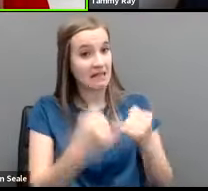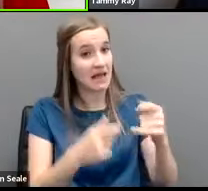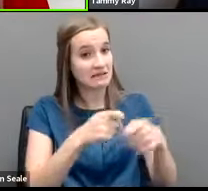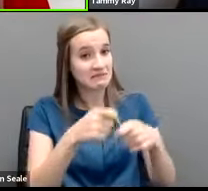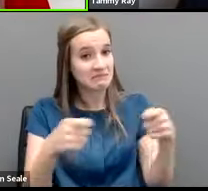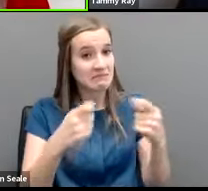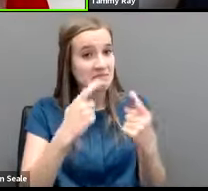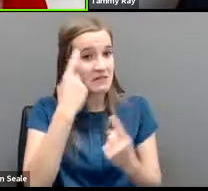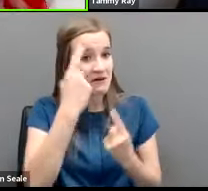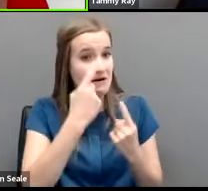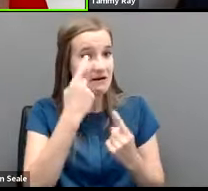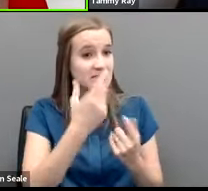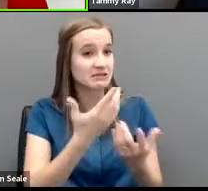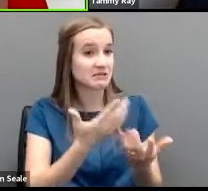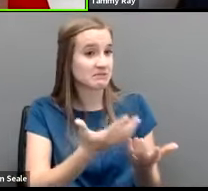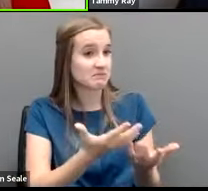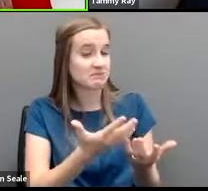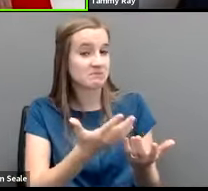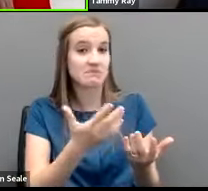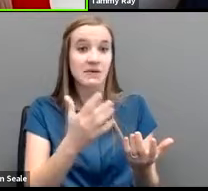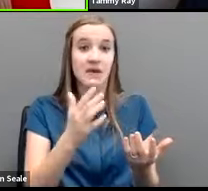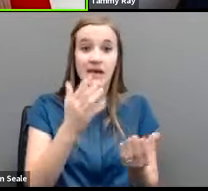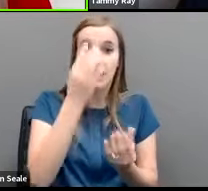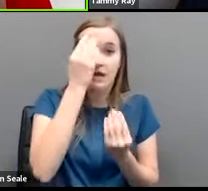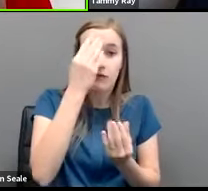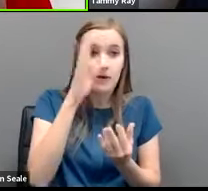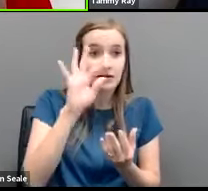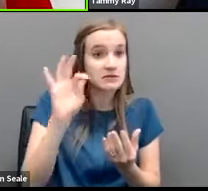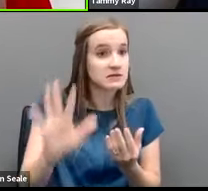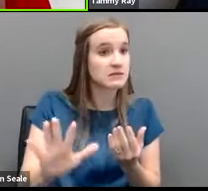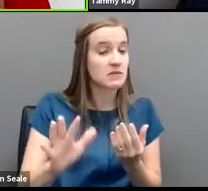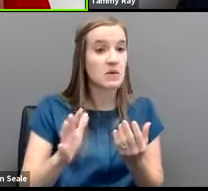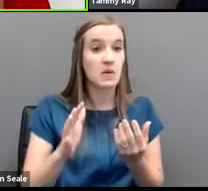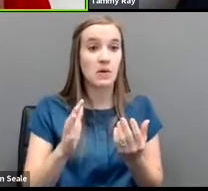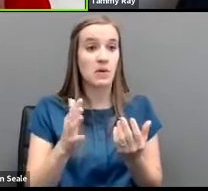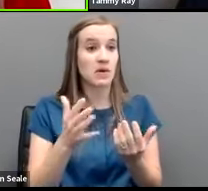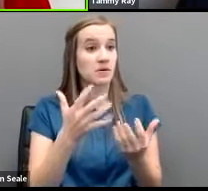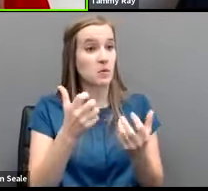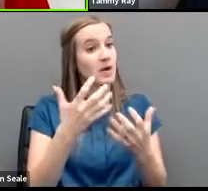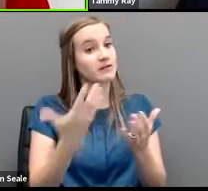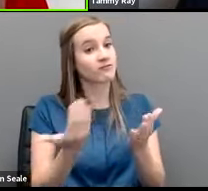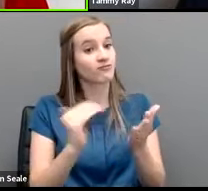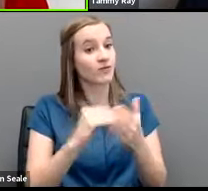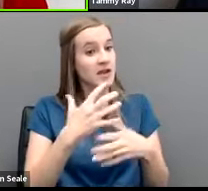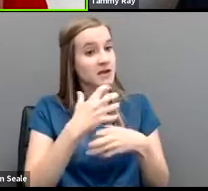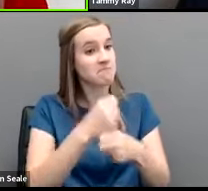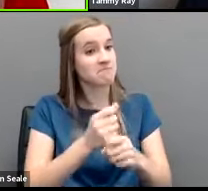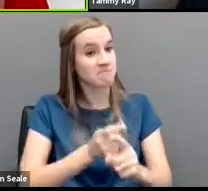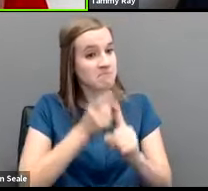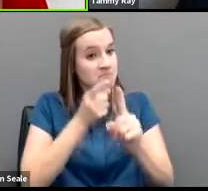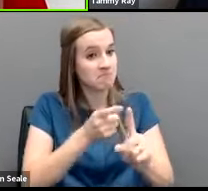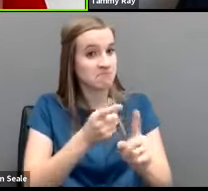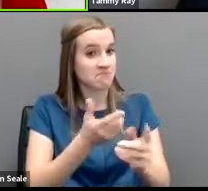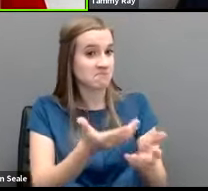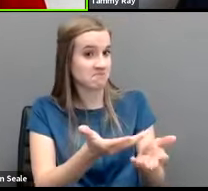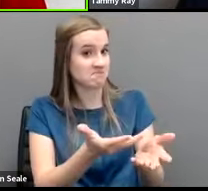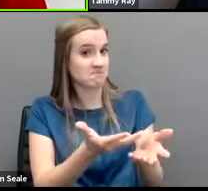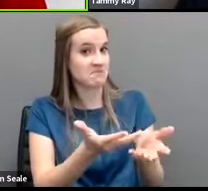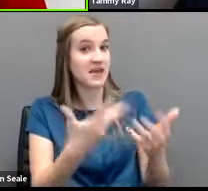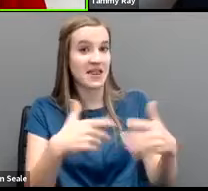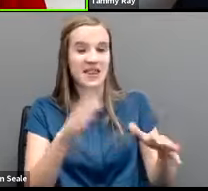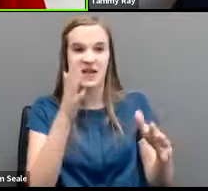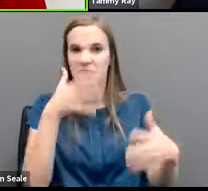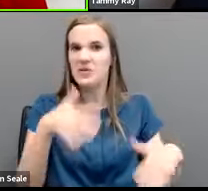any information or some recap of what you said, would love to just kind of end with that before we say